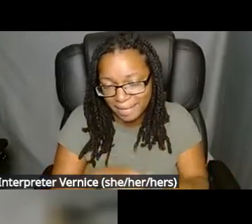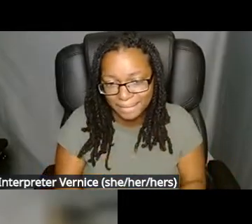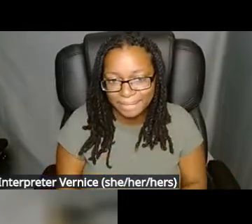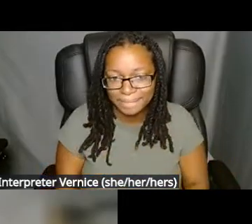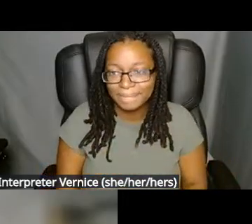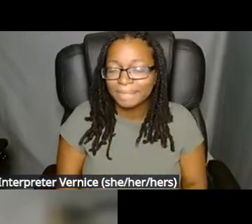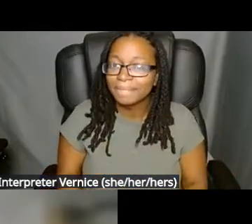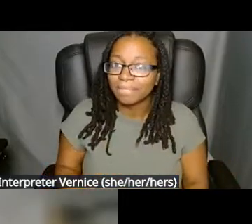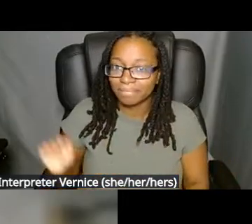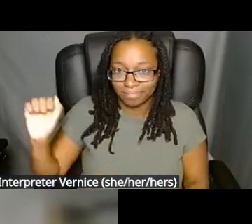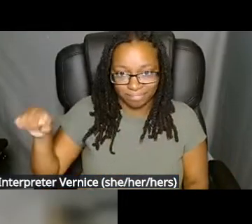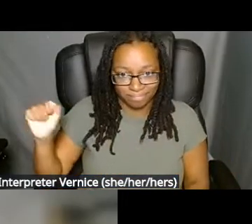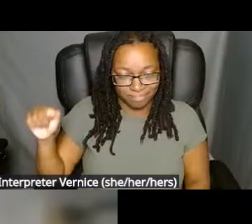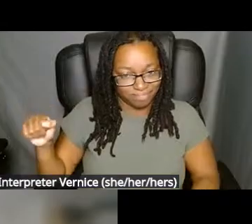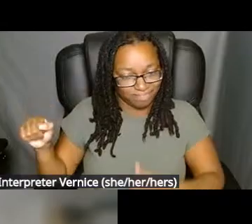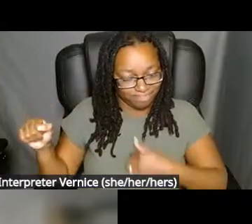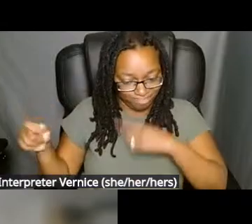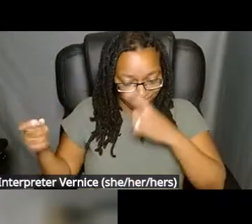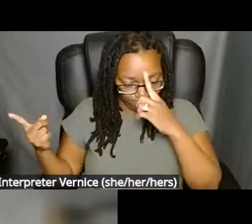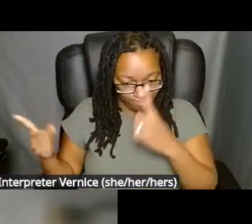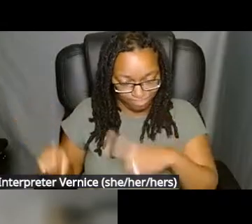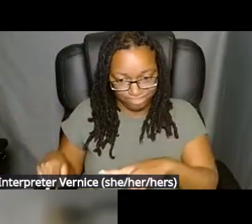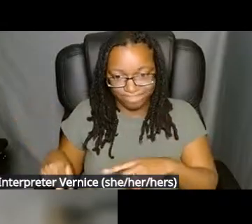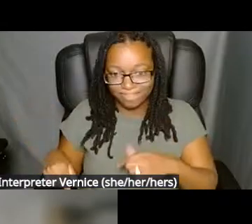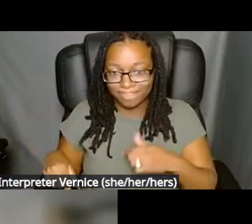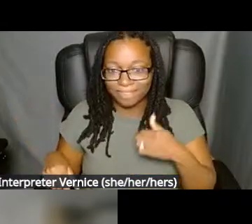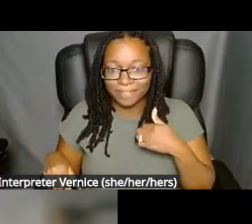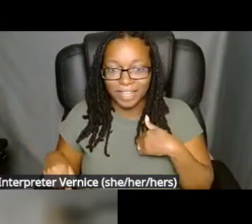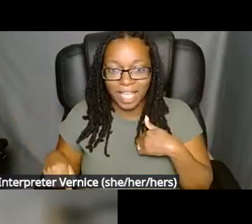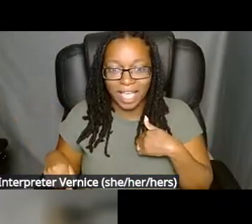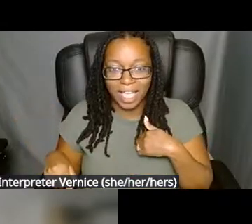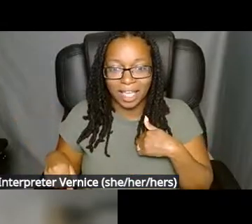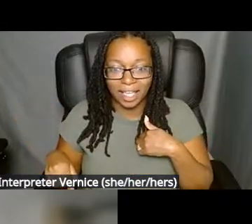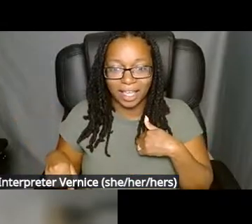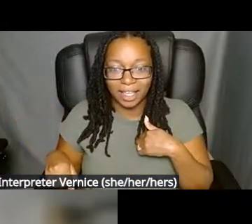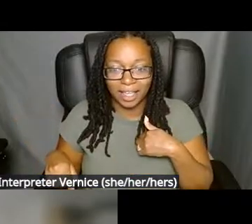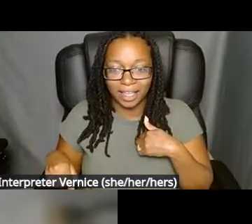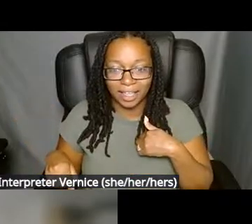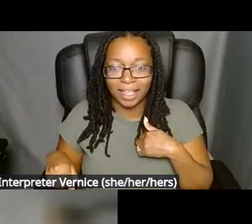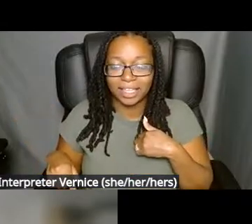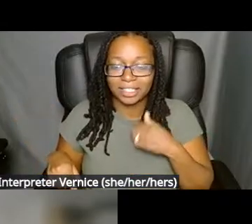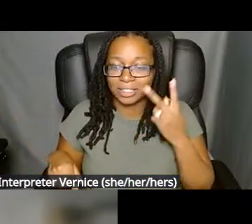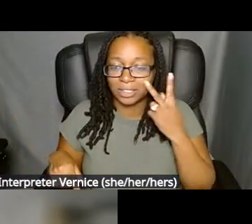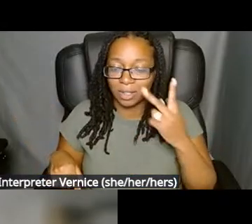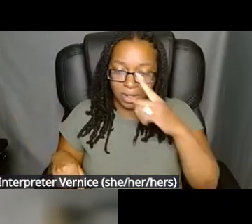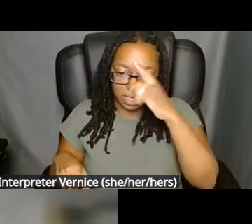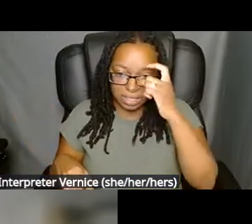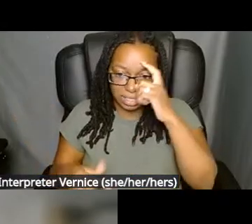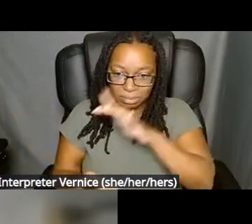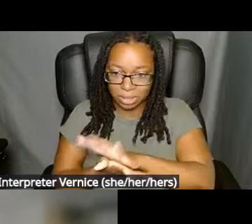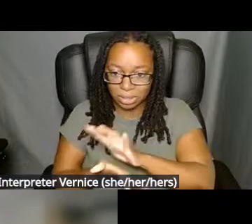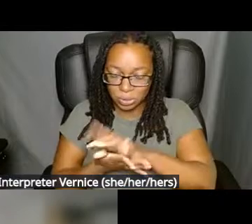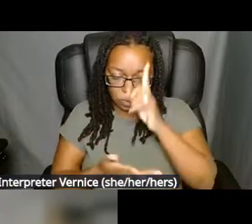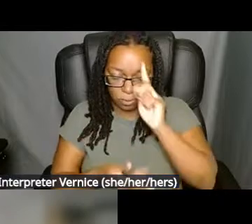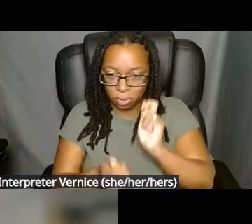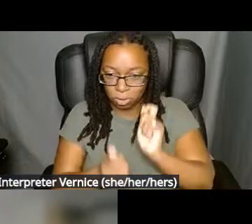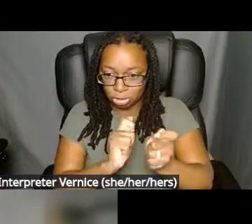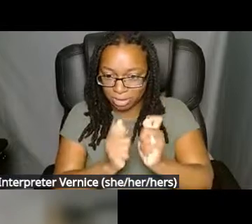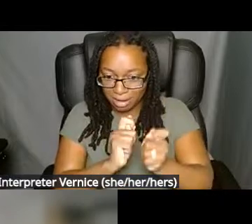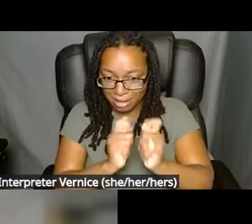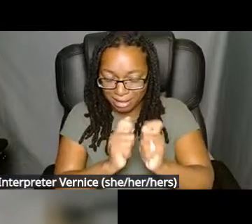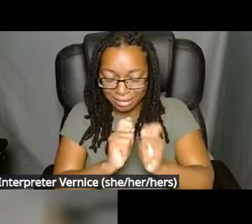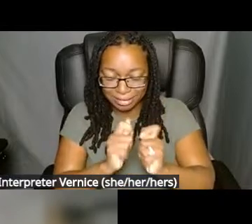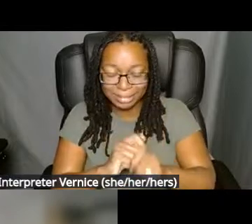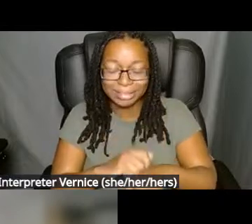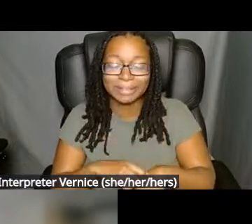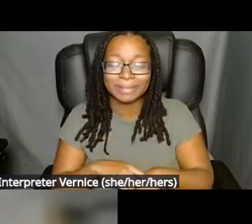that. I saw a summer school for Trinidad and Tobago.